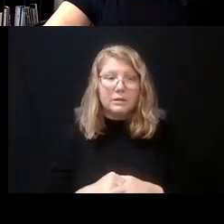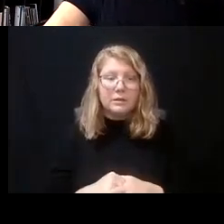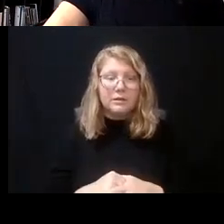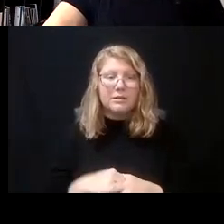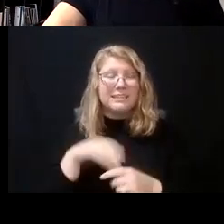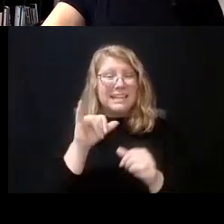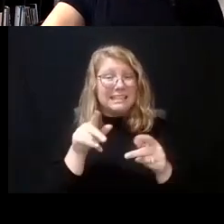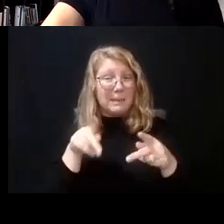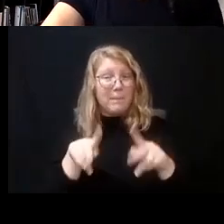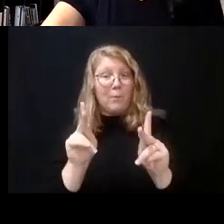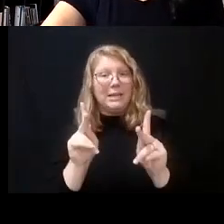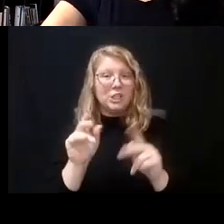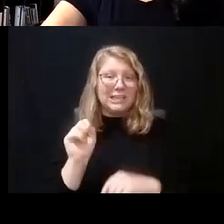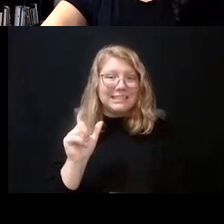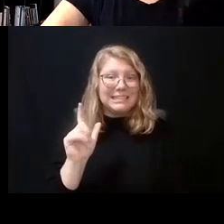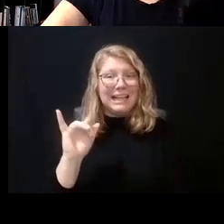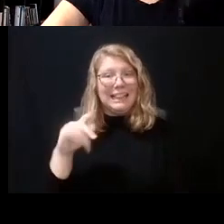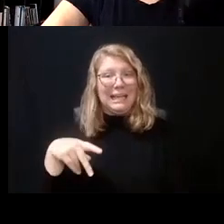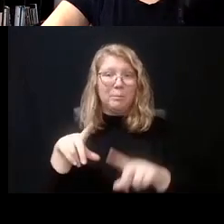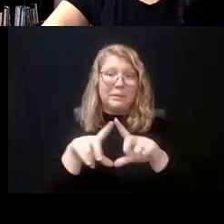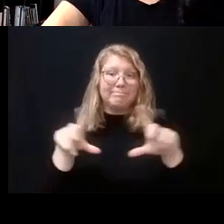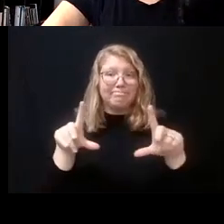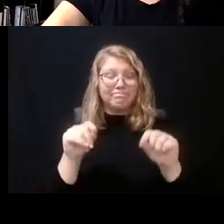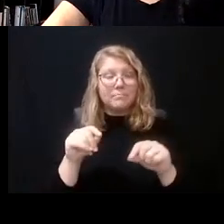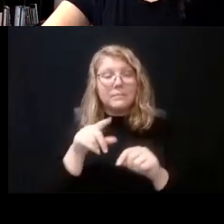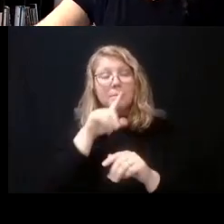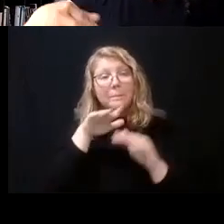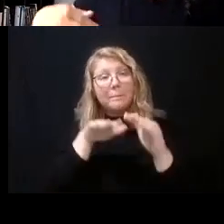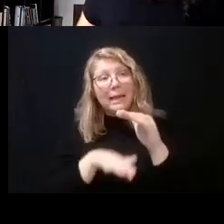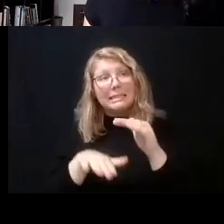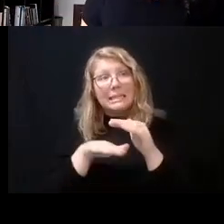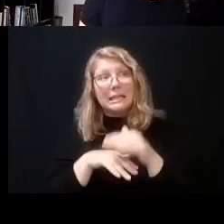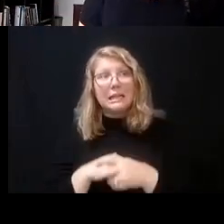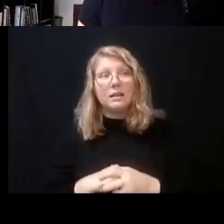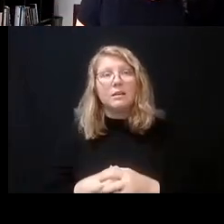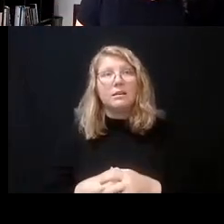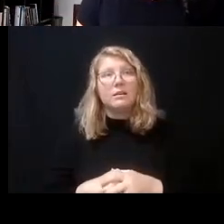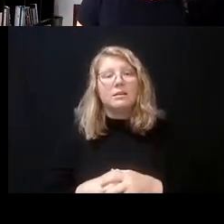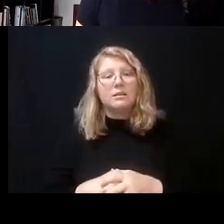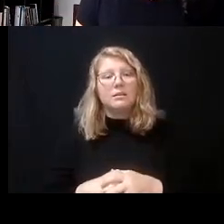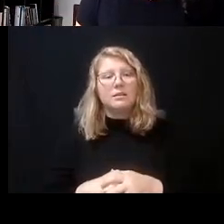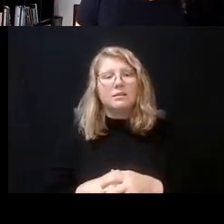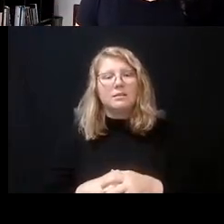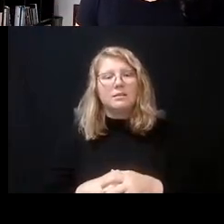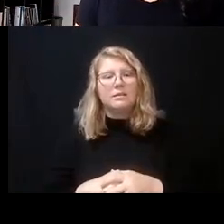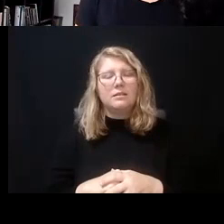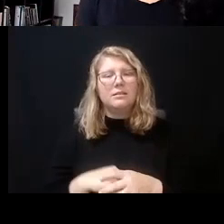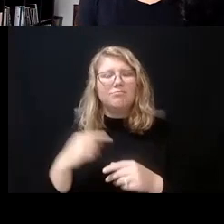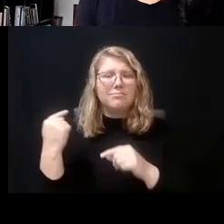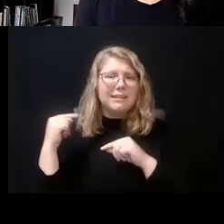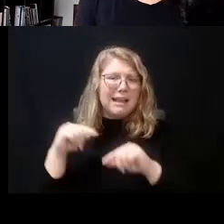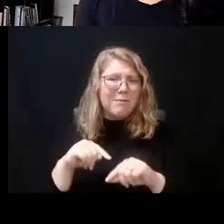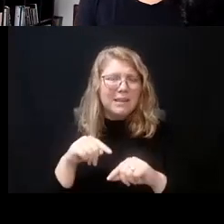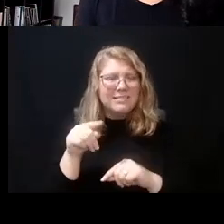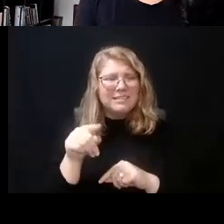permission slip. And basically, you know, I think, I don't know, it's been so great being here for this conference and kind of like hearing